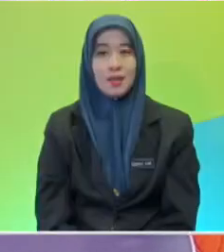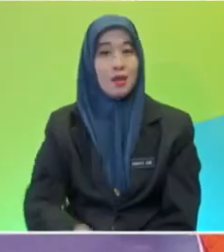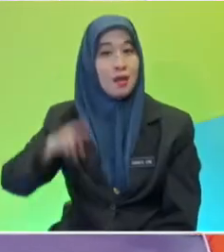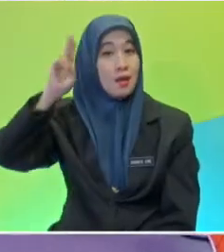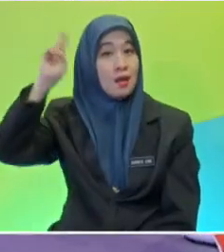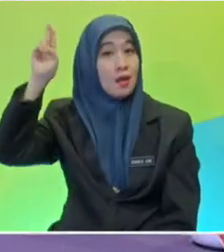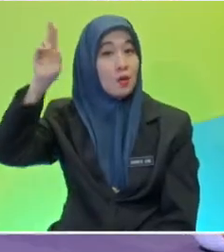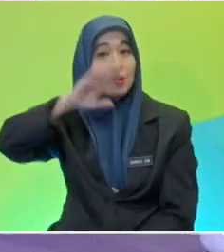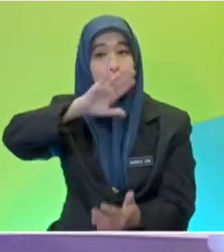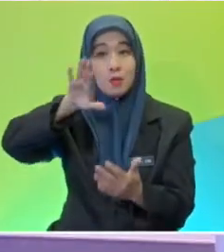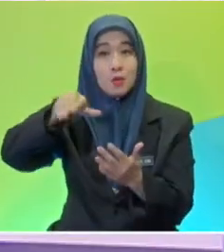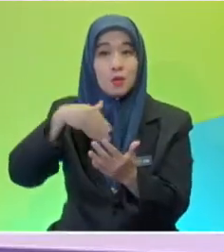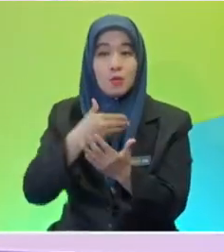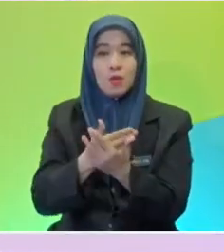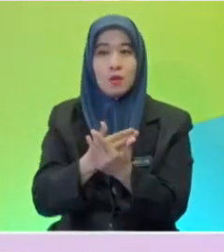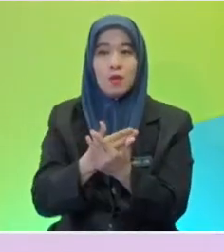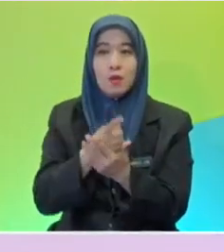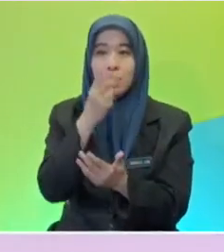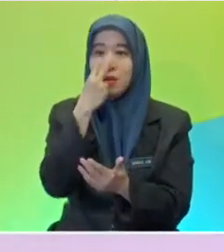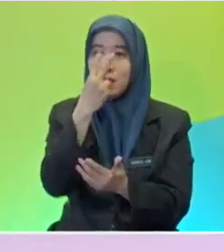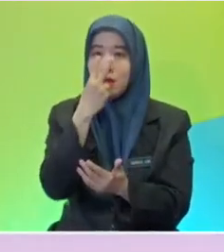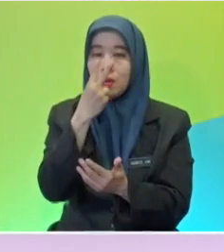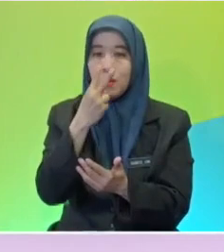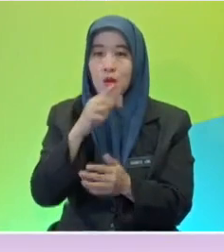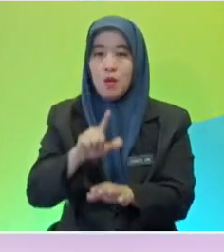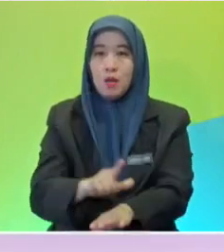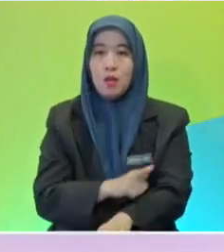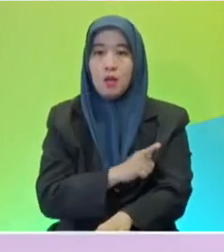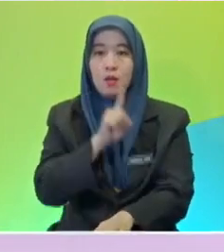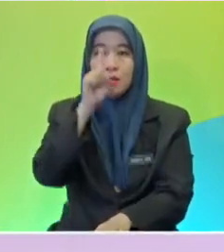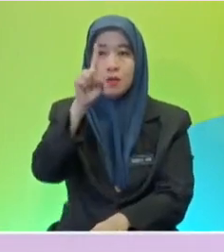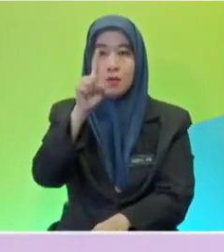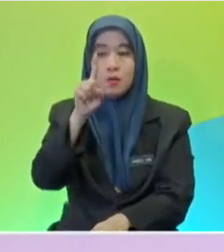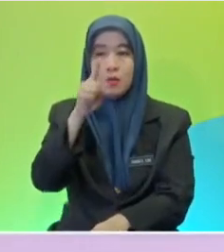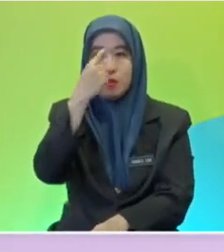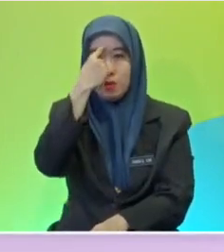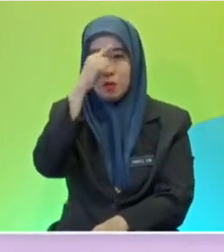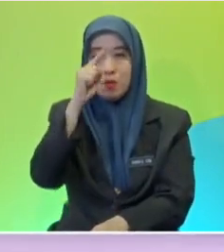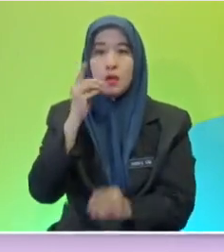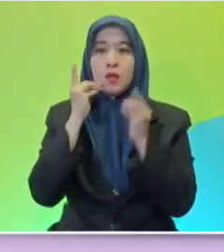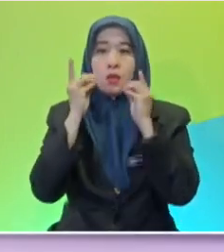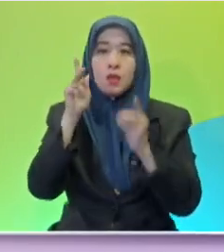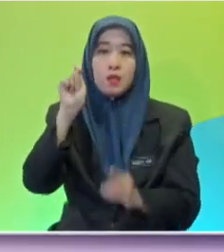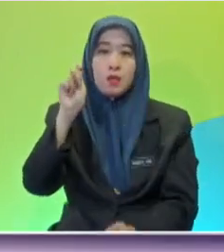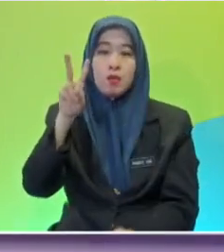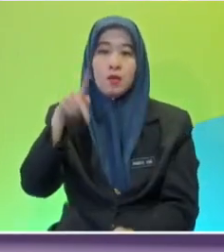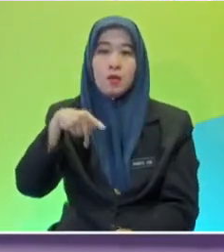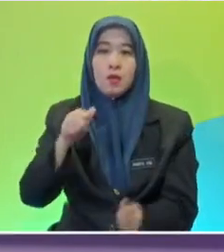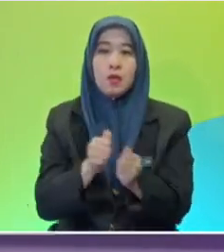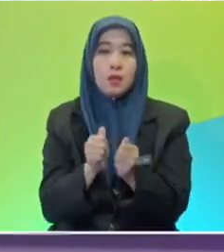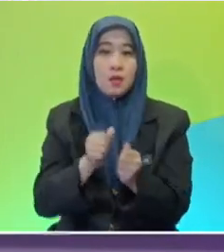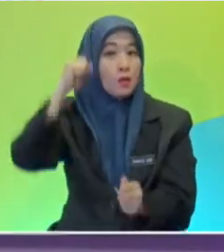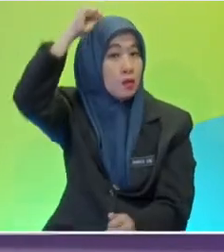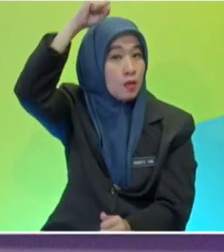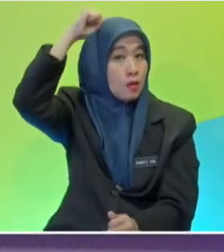Hello everyone! You are now watching Level 1 or Tahap 1 on EduwebTV KPM together with me, Sean